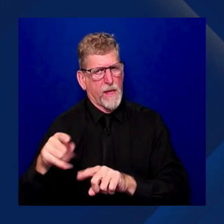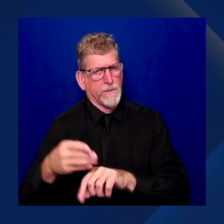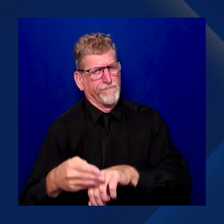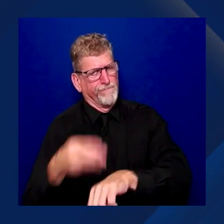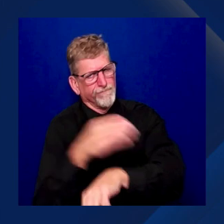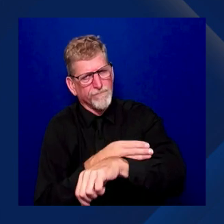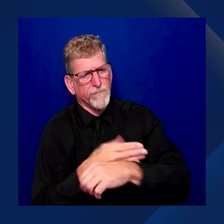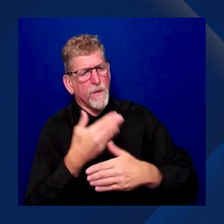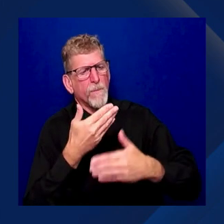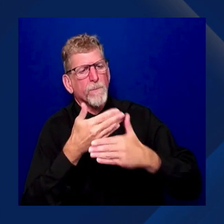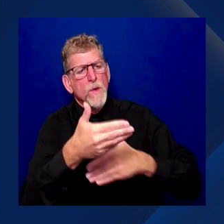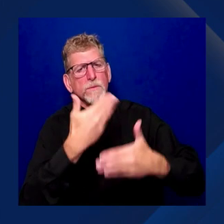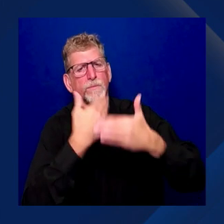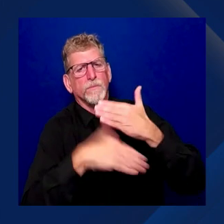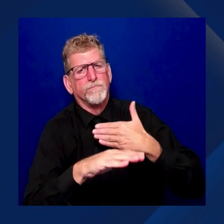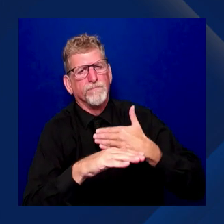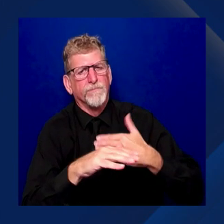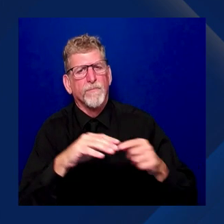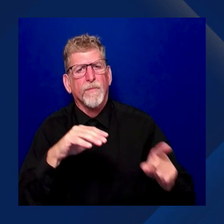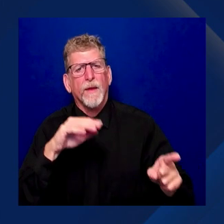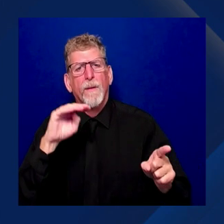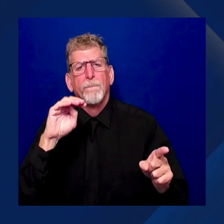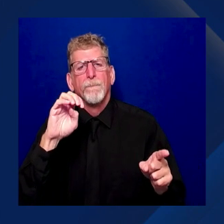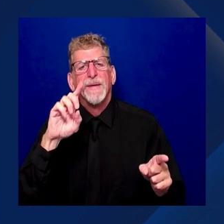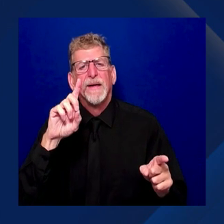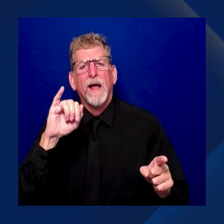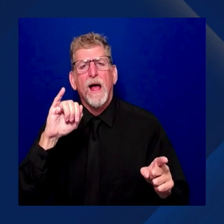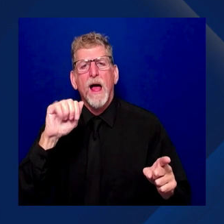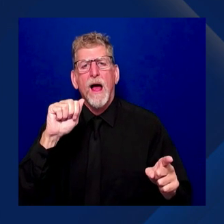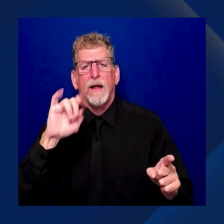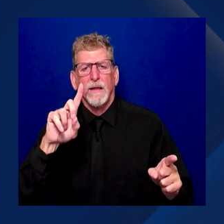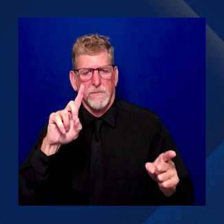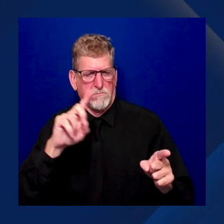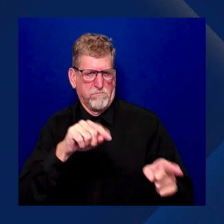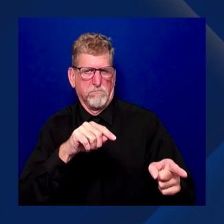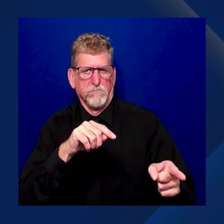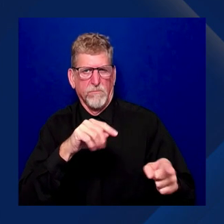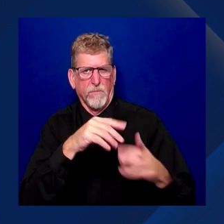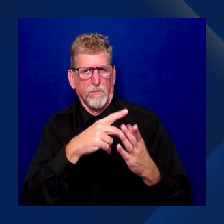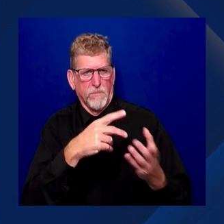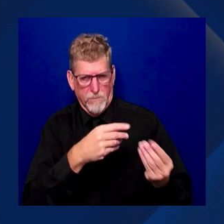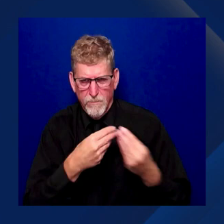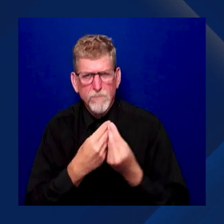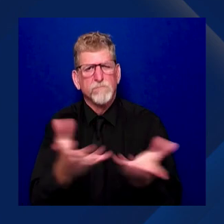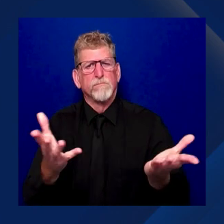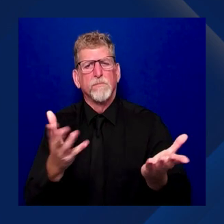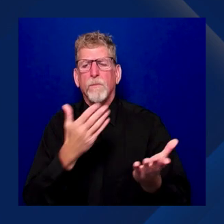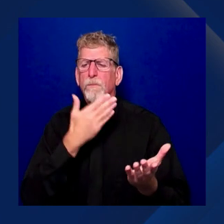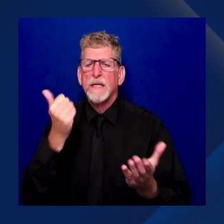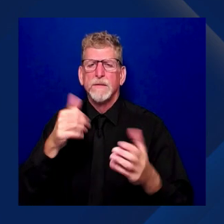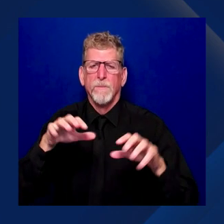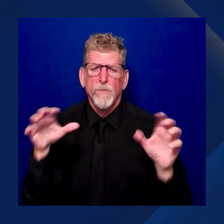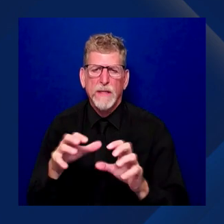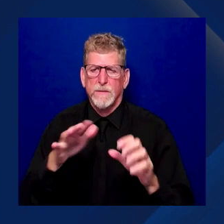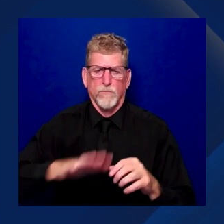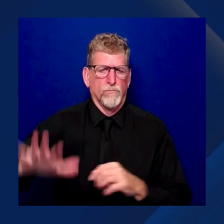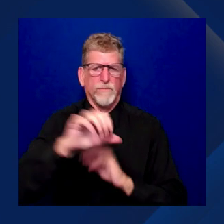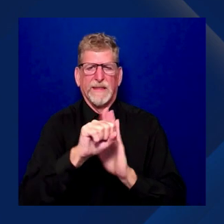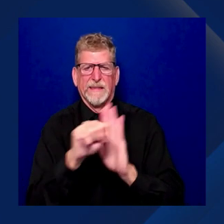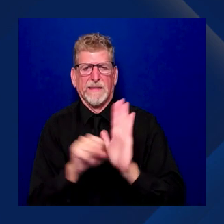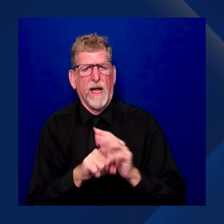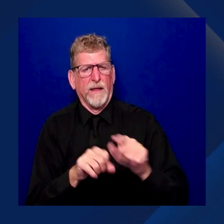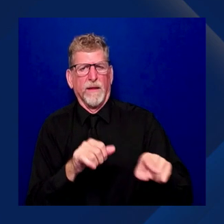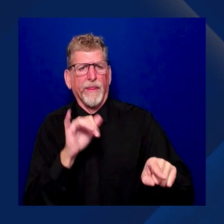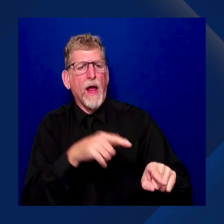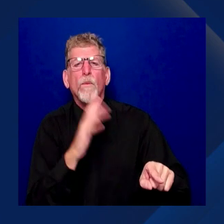collection, provide best practices guidance to states, and eliminate biases working against women of color in our healthcare